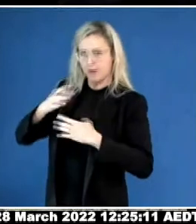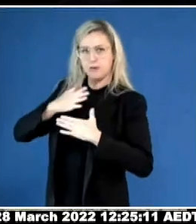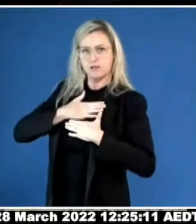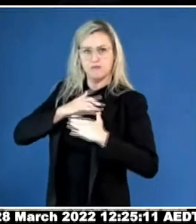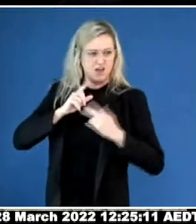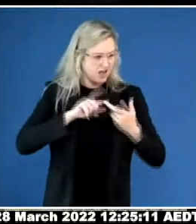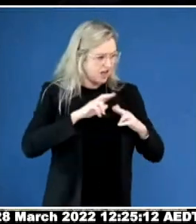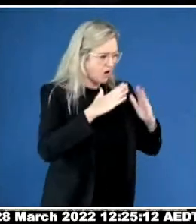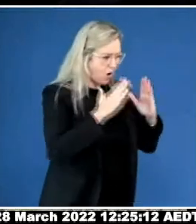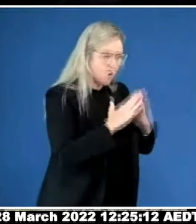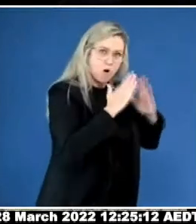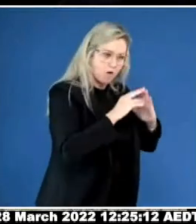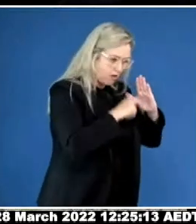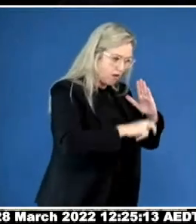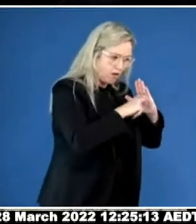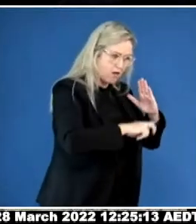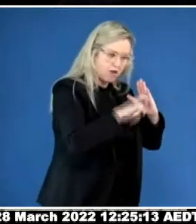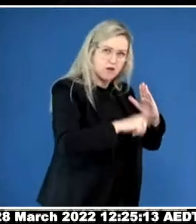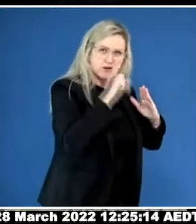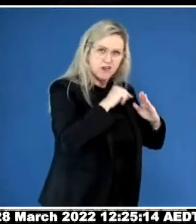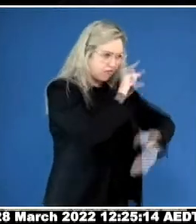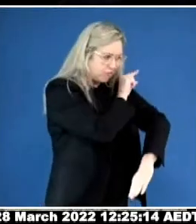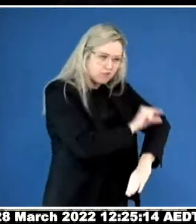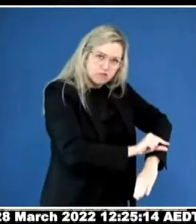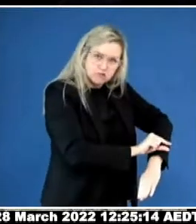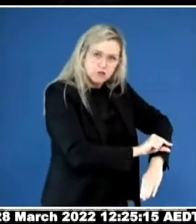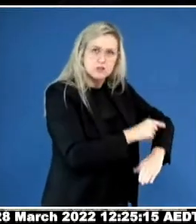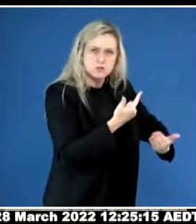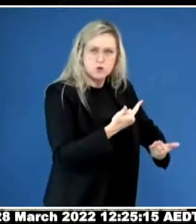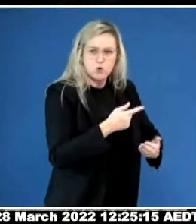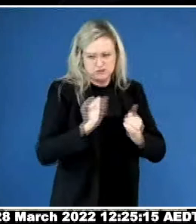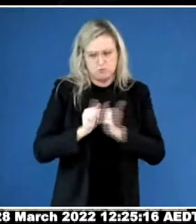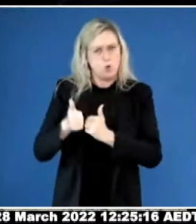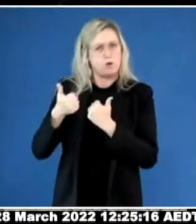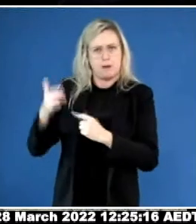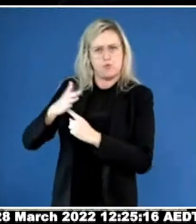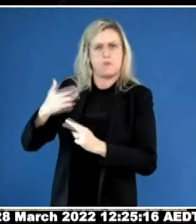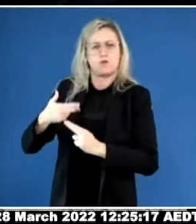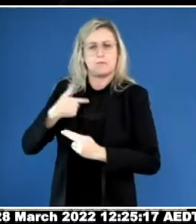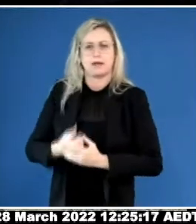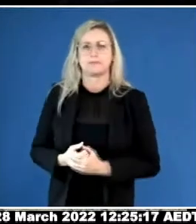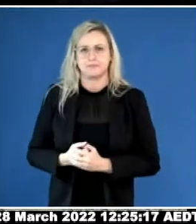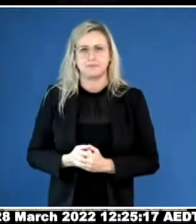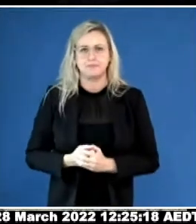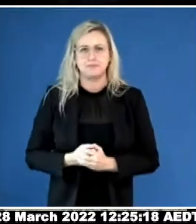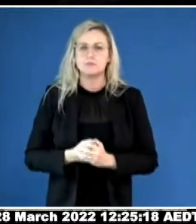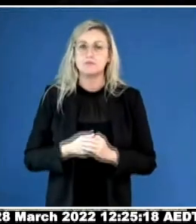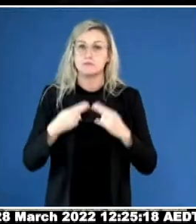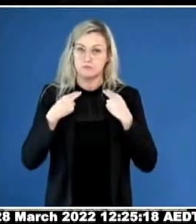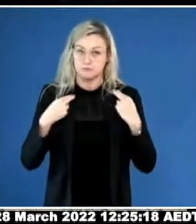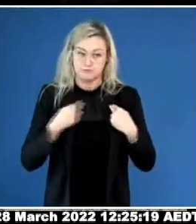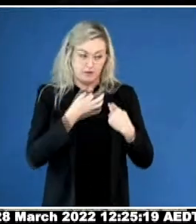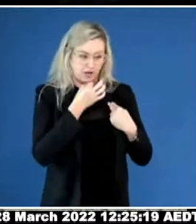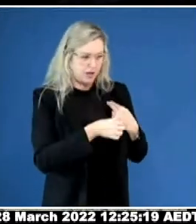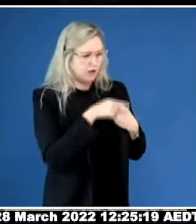in yourself and the outside world. So that changed for you in 2012, where you had some further spinal